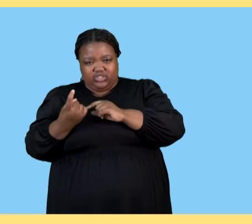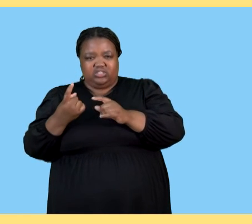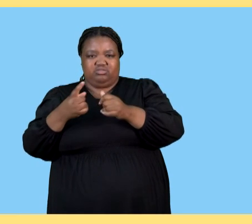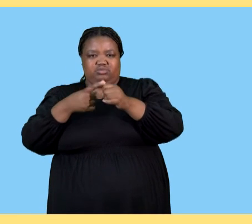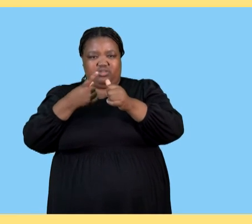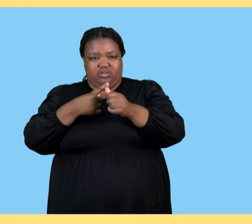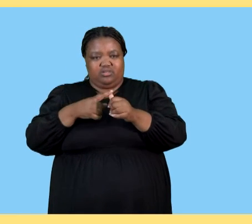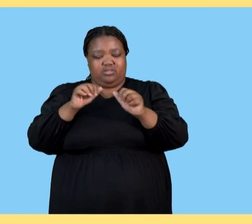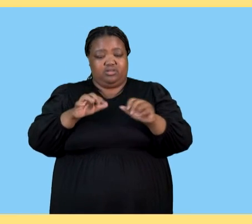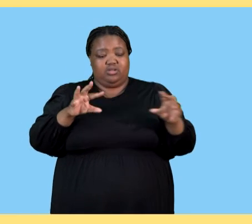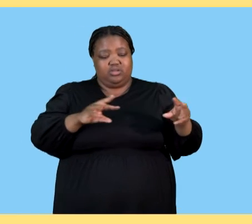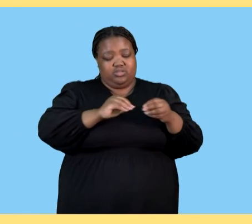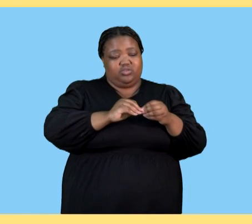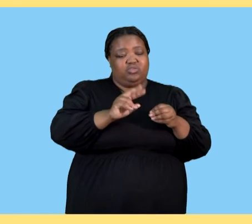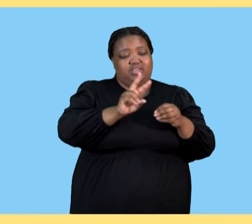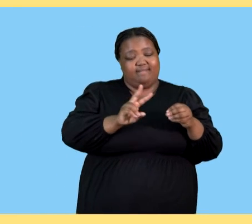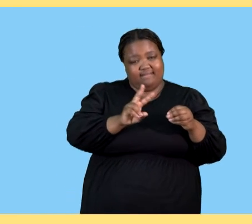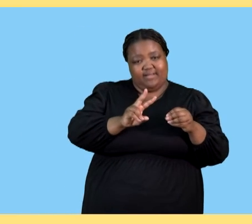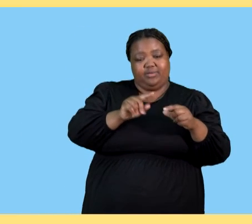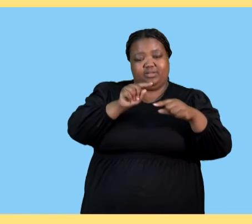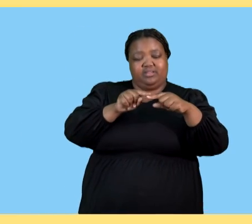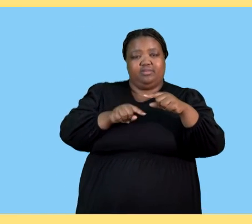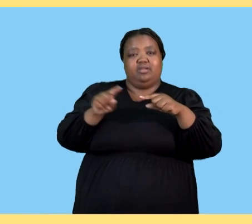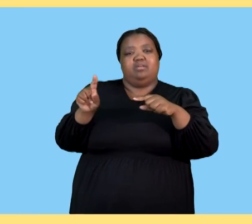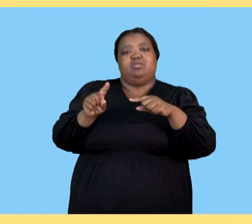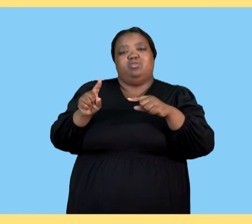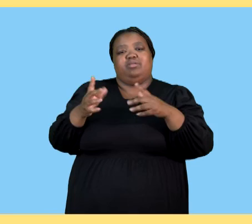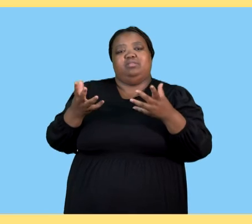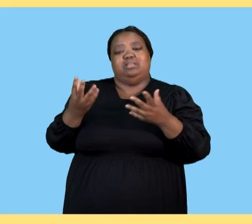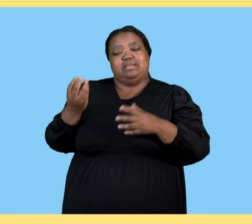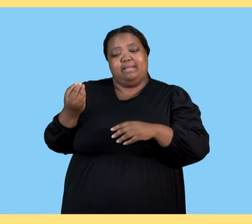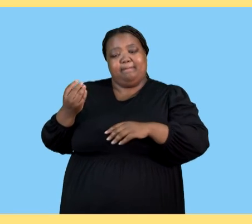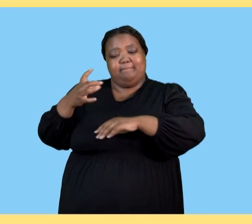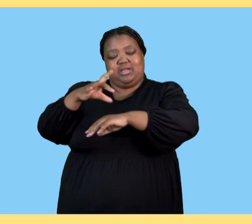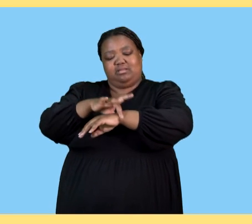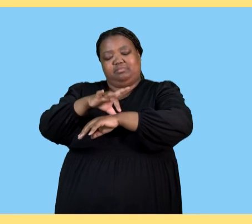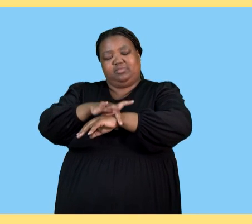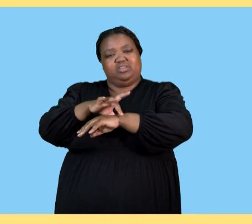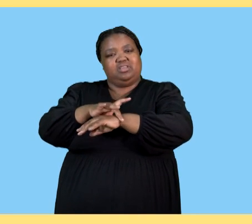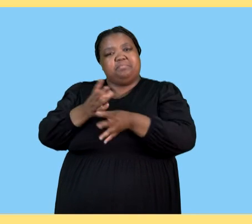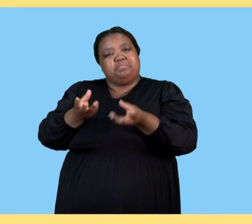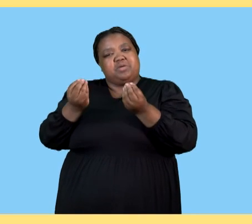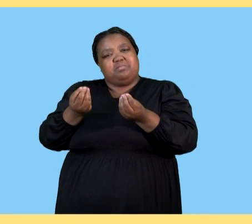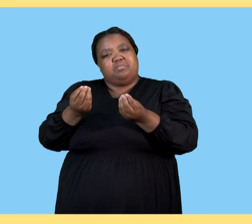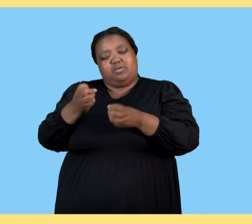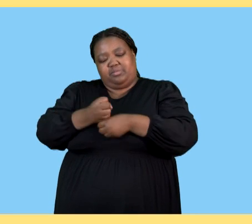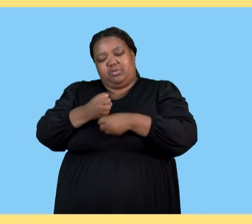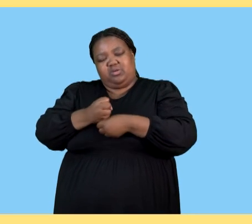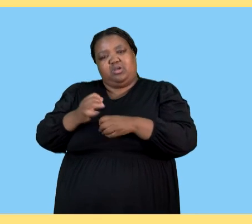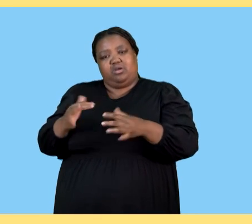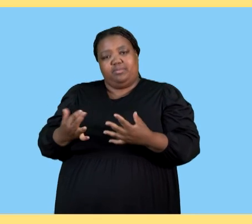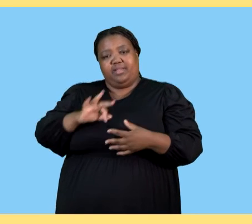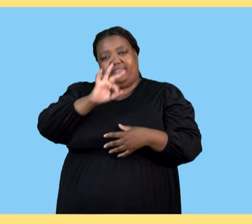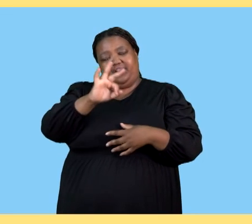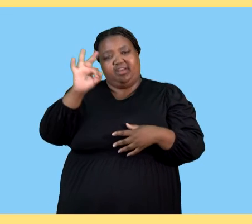How do I do that? I'll take my total variable cost, I divide it by the number of units produced. So I'm